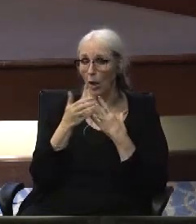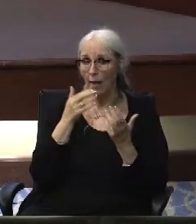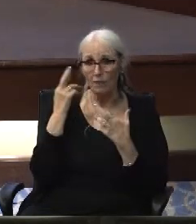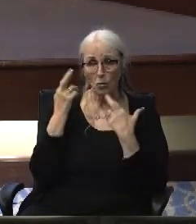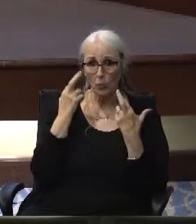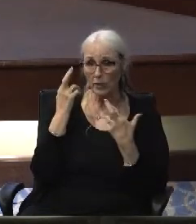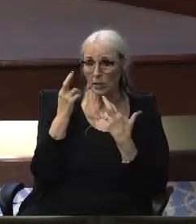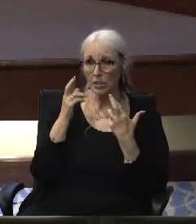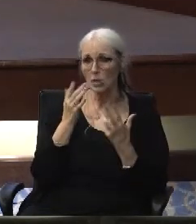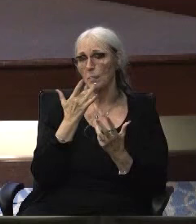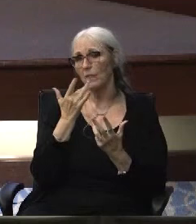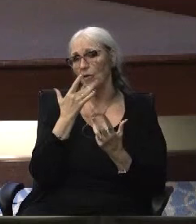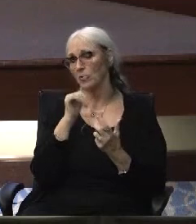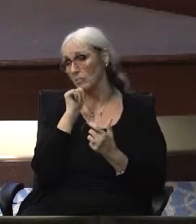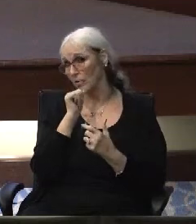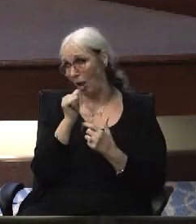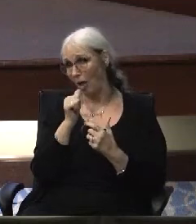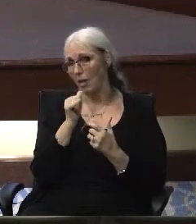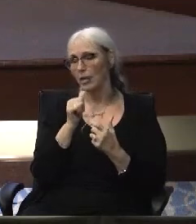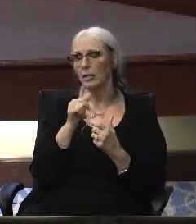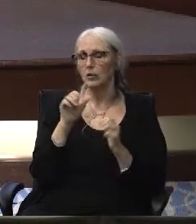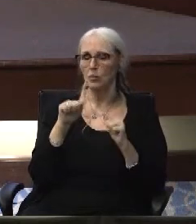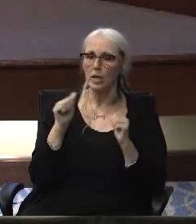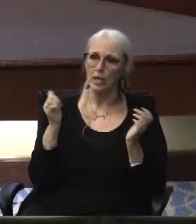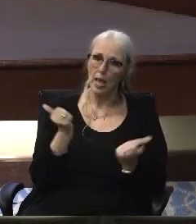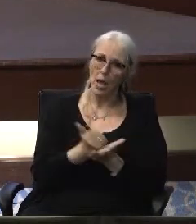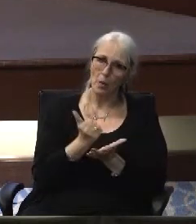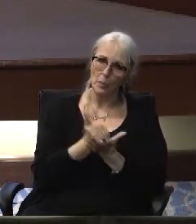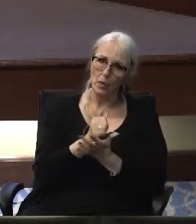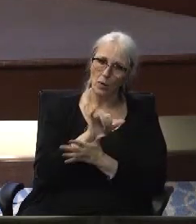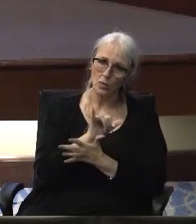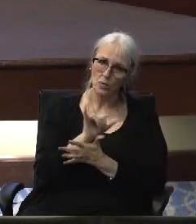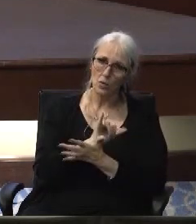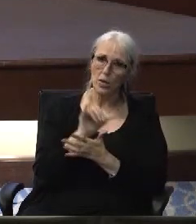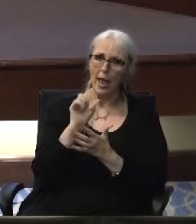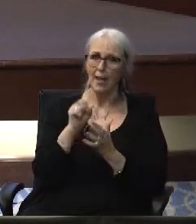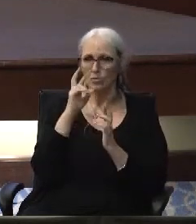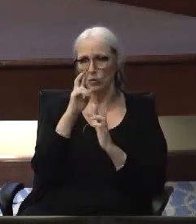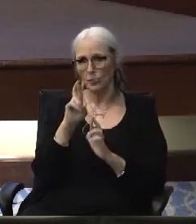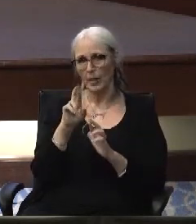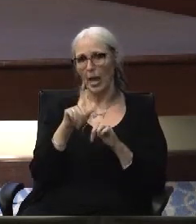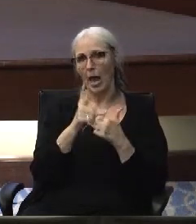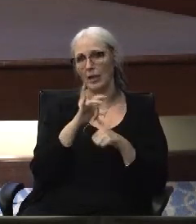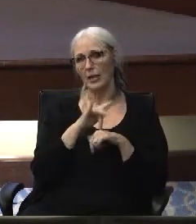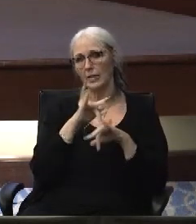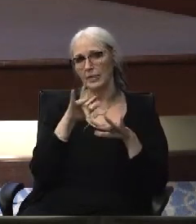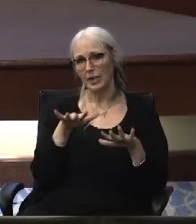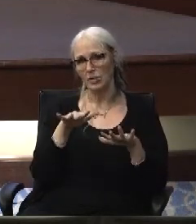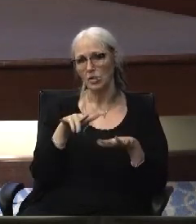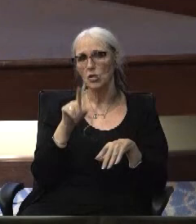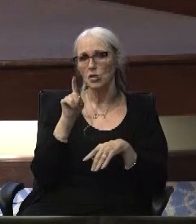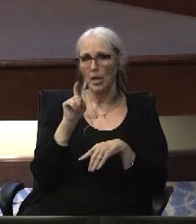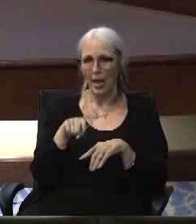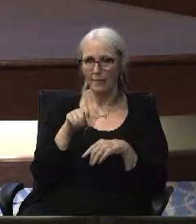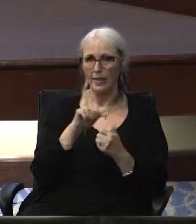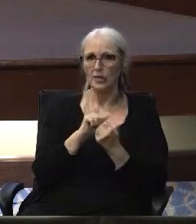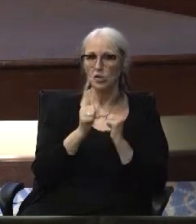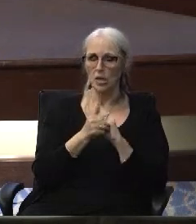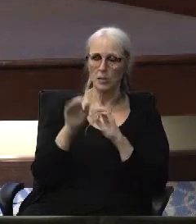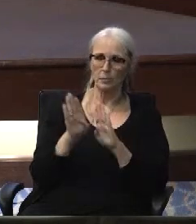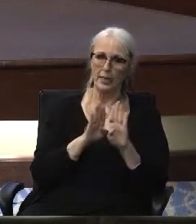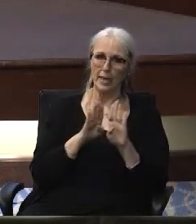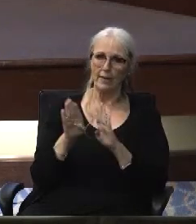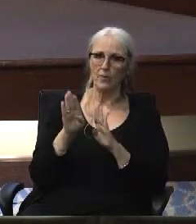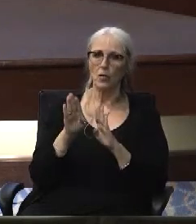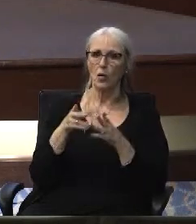reason you're going to choose not to get vaccinated, you can help too. You have to respect how contagious this variant is, and you have to adjust behaviors by doing